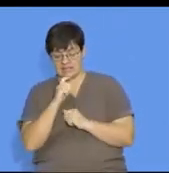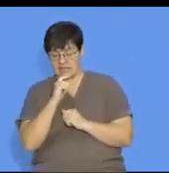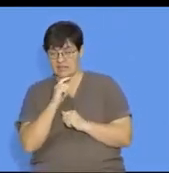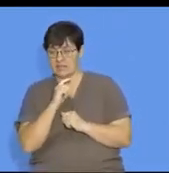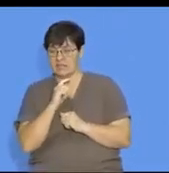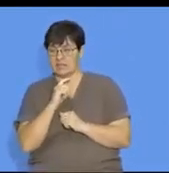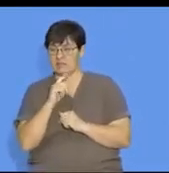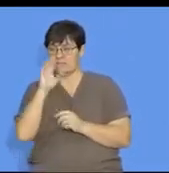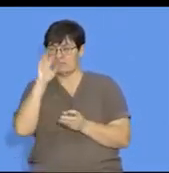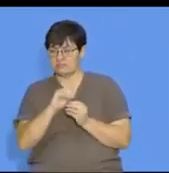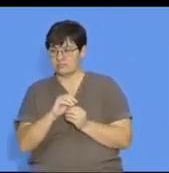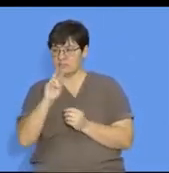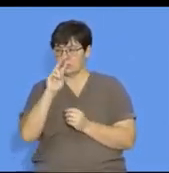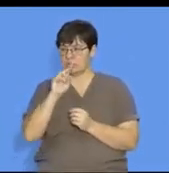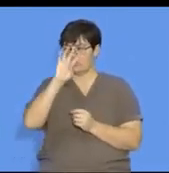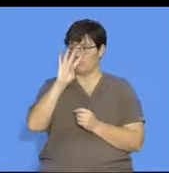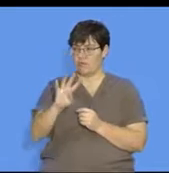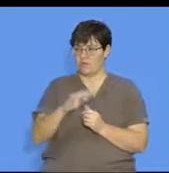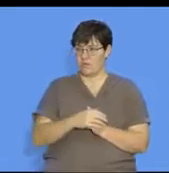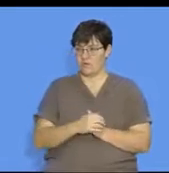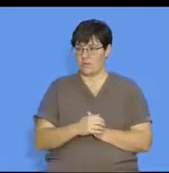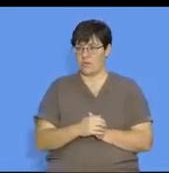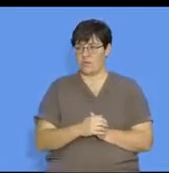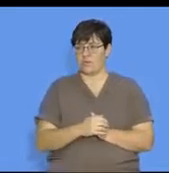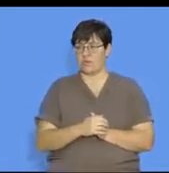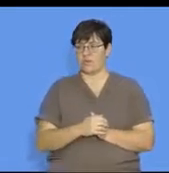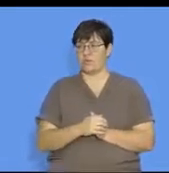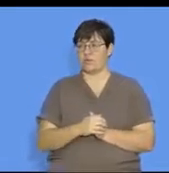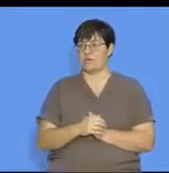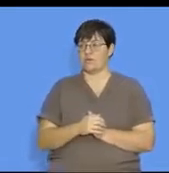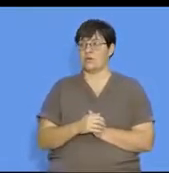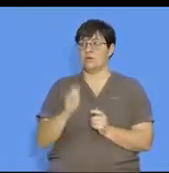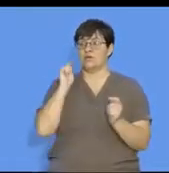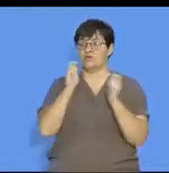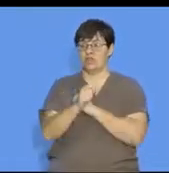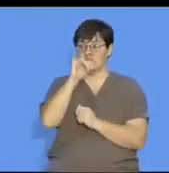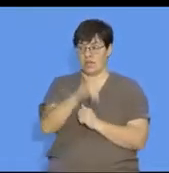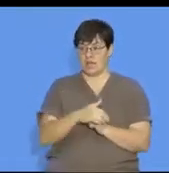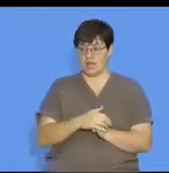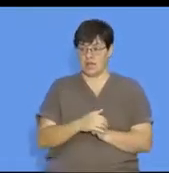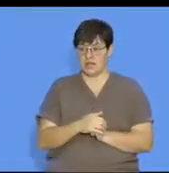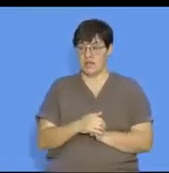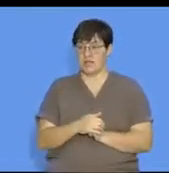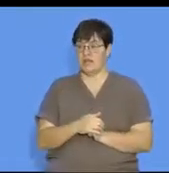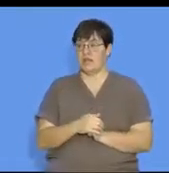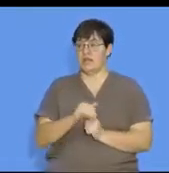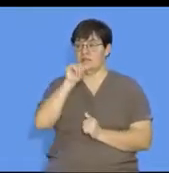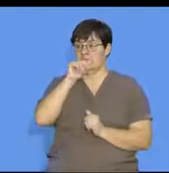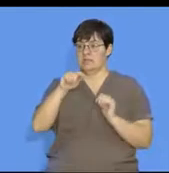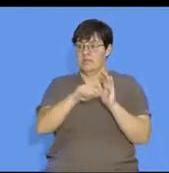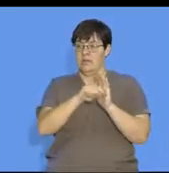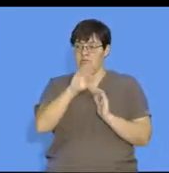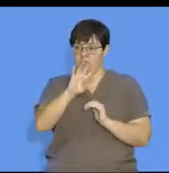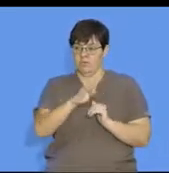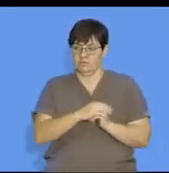in this case is going to be 2, and then that goes with 4, right? So our change in y is going to be